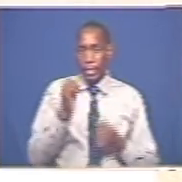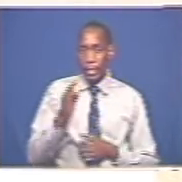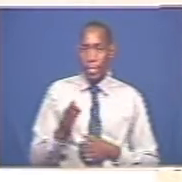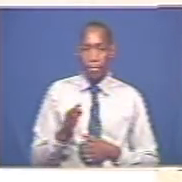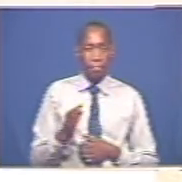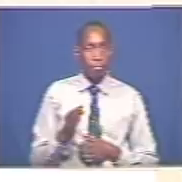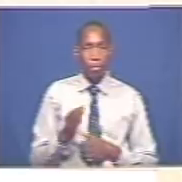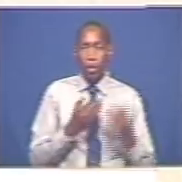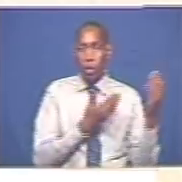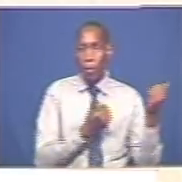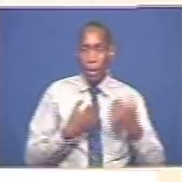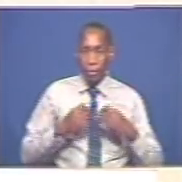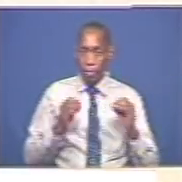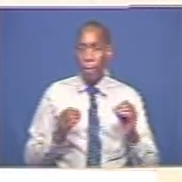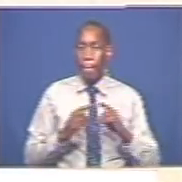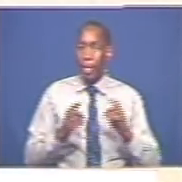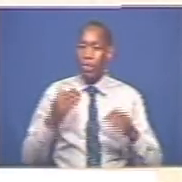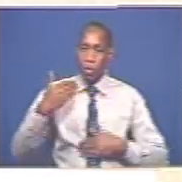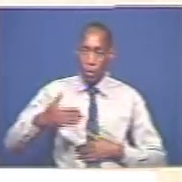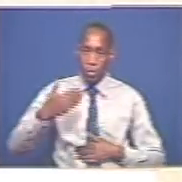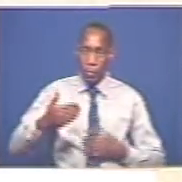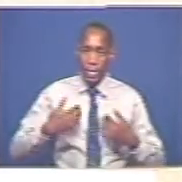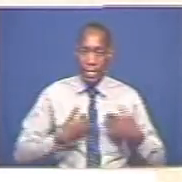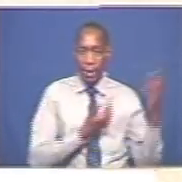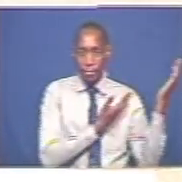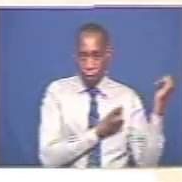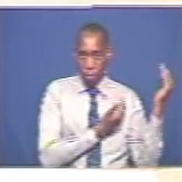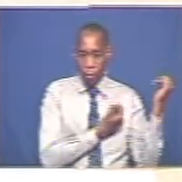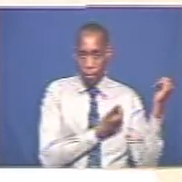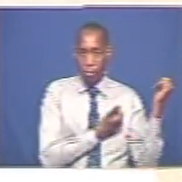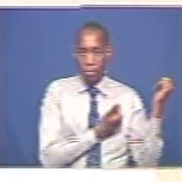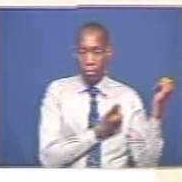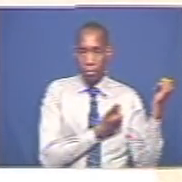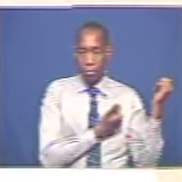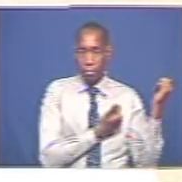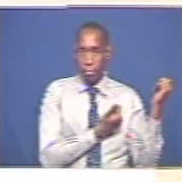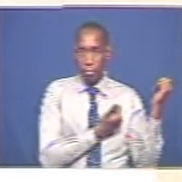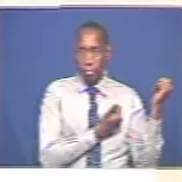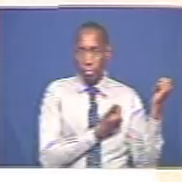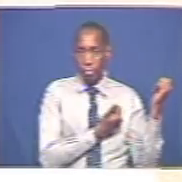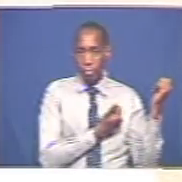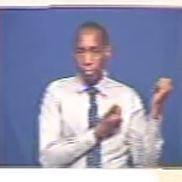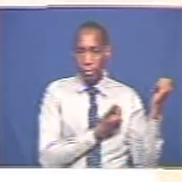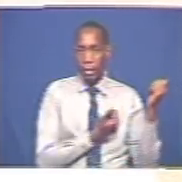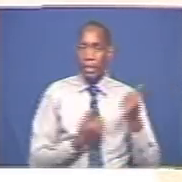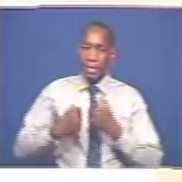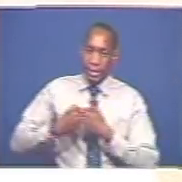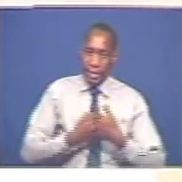it, it never really goes away. Yeah. It just stayed there. However dim,